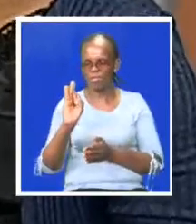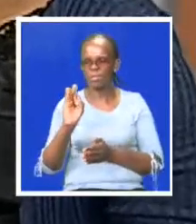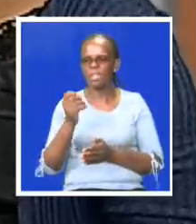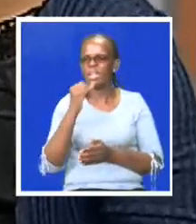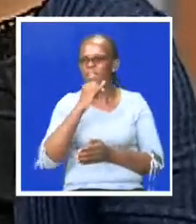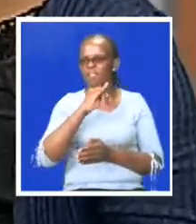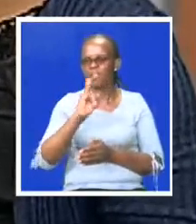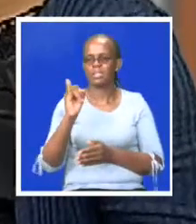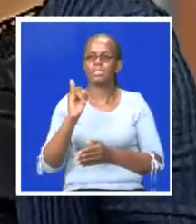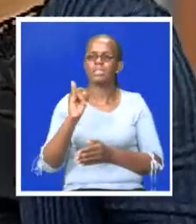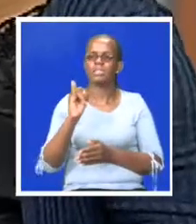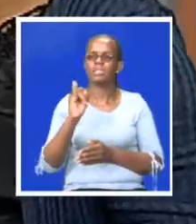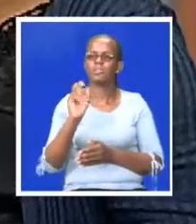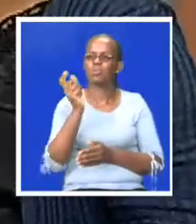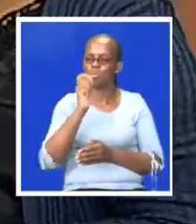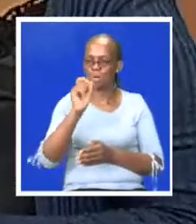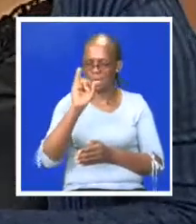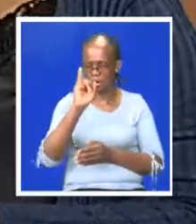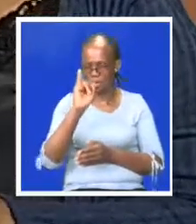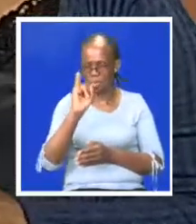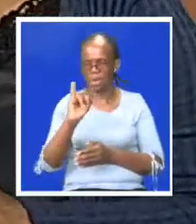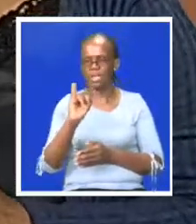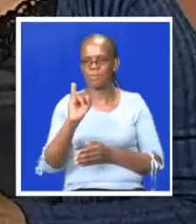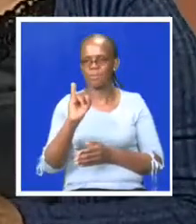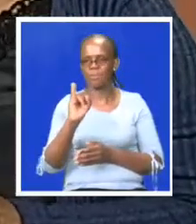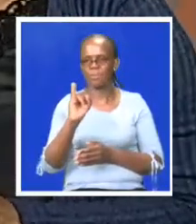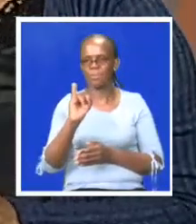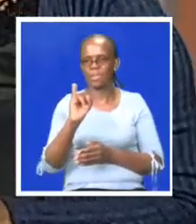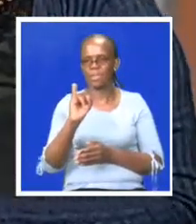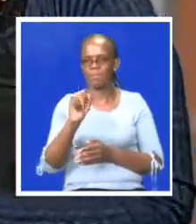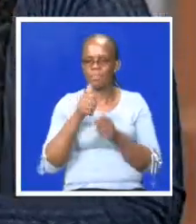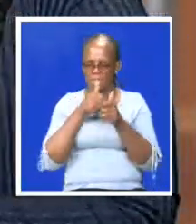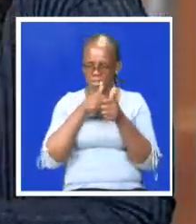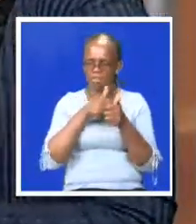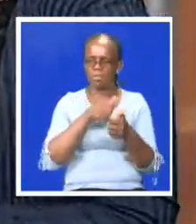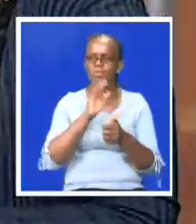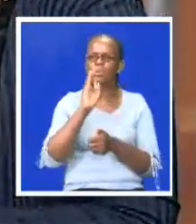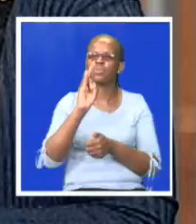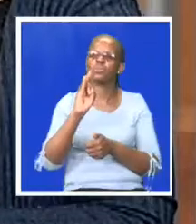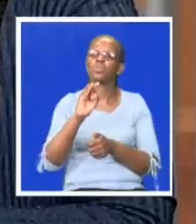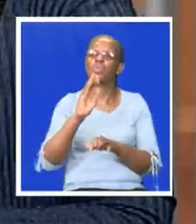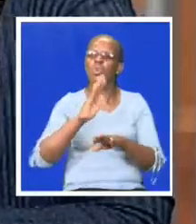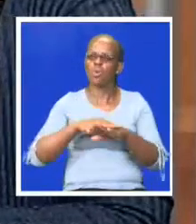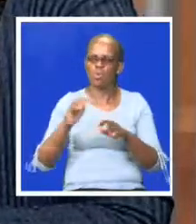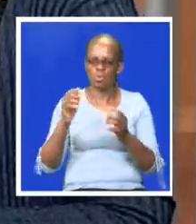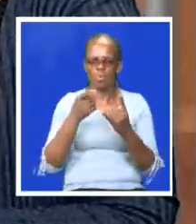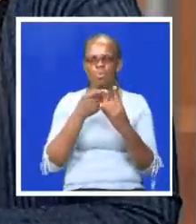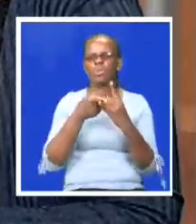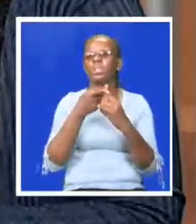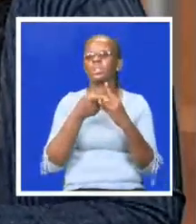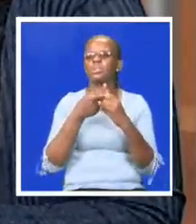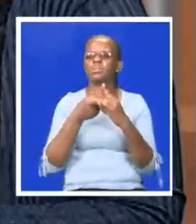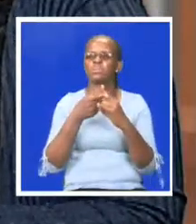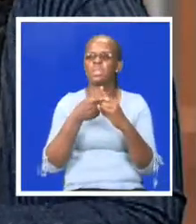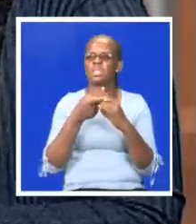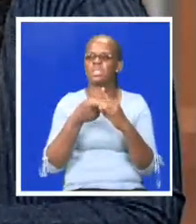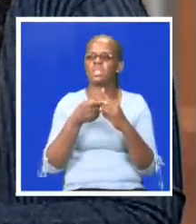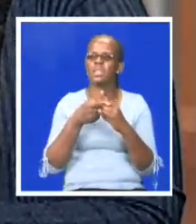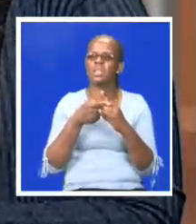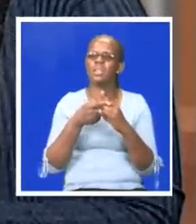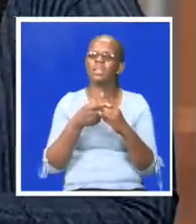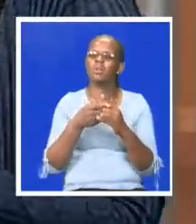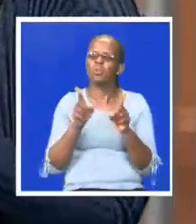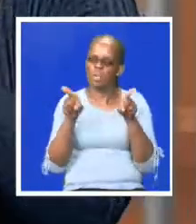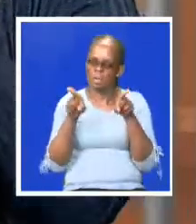then you write a number 2. You don't space them, but you make them close so that you can see that these